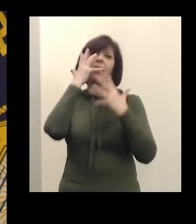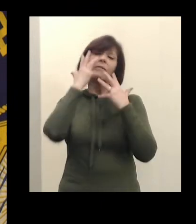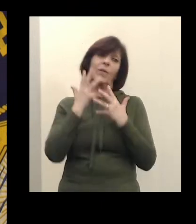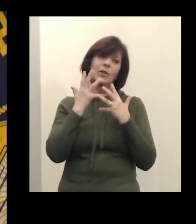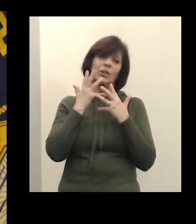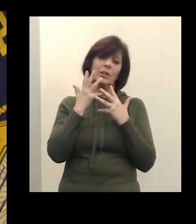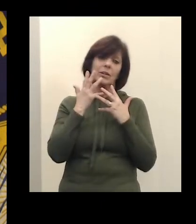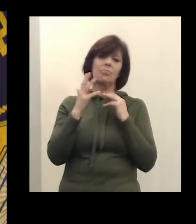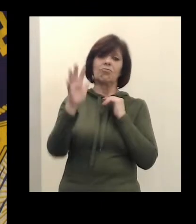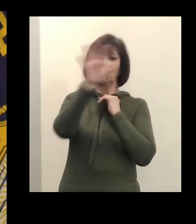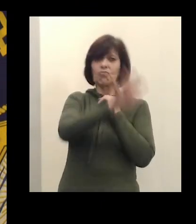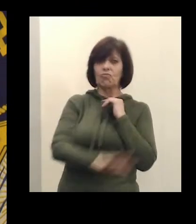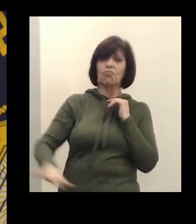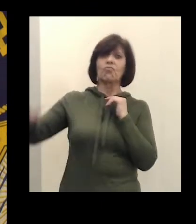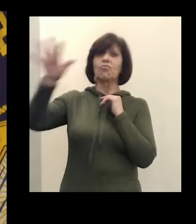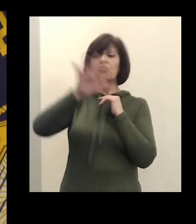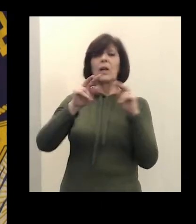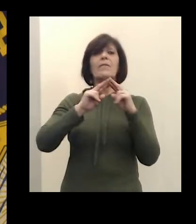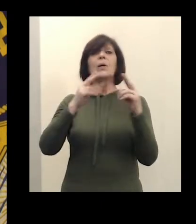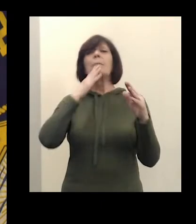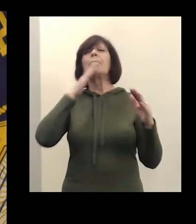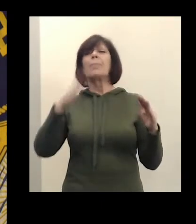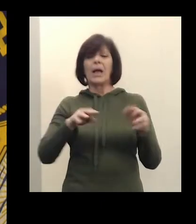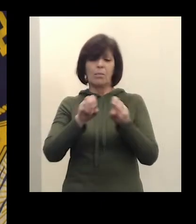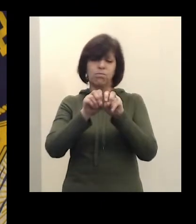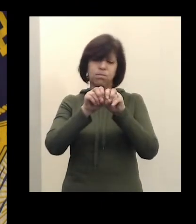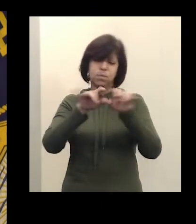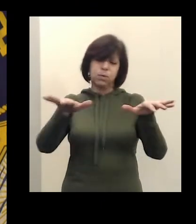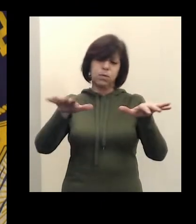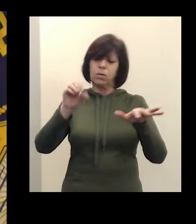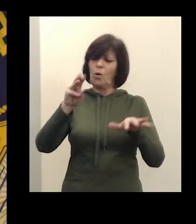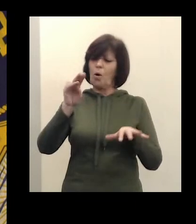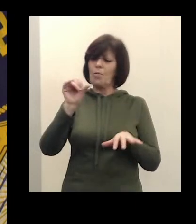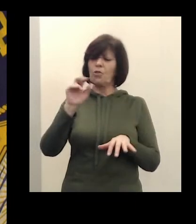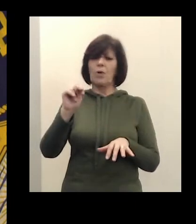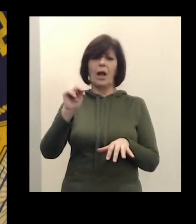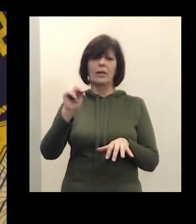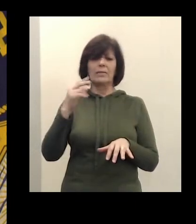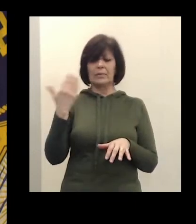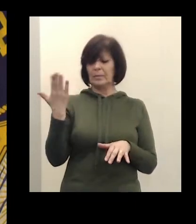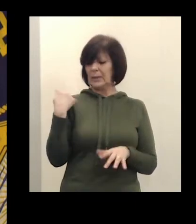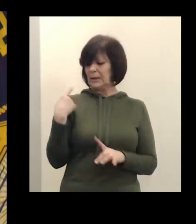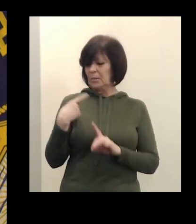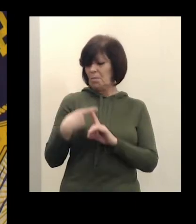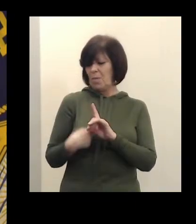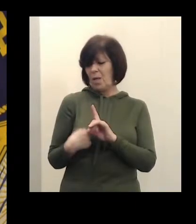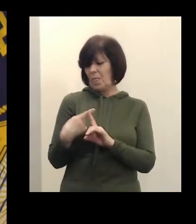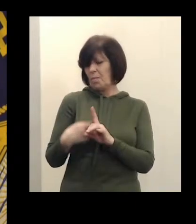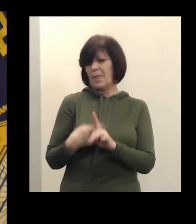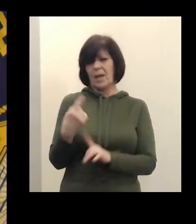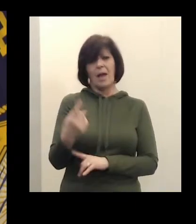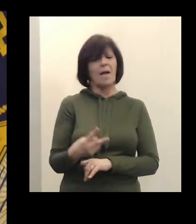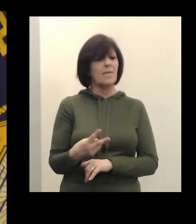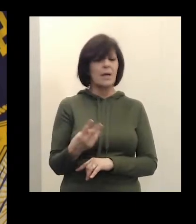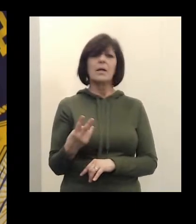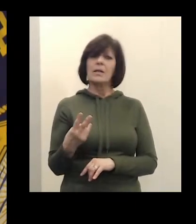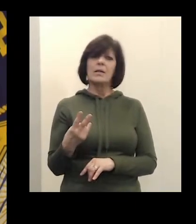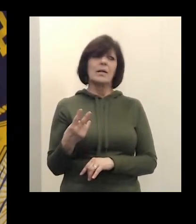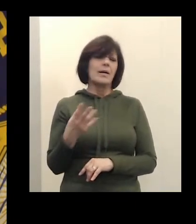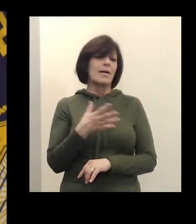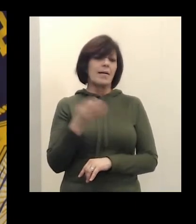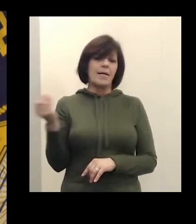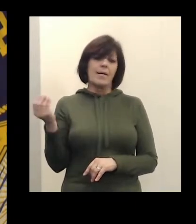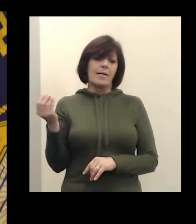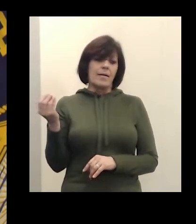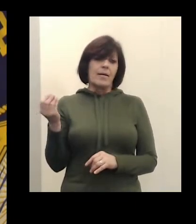the region, there was a very bad outbreak of Omicron for the last month and a half, pretty much. And we're